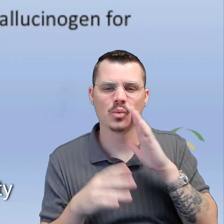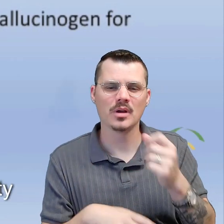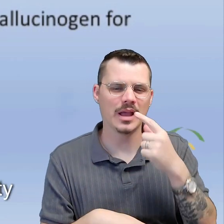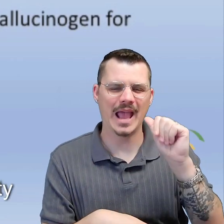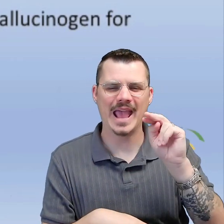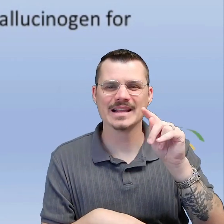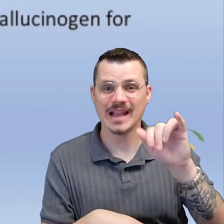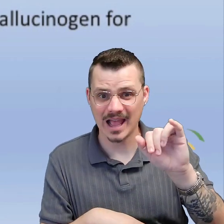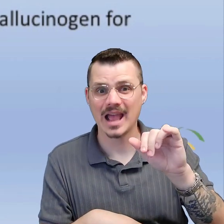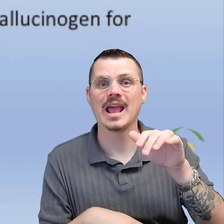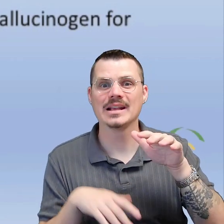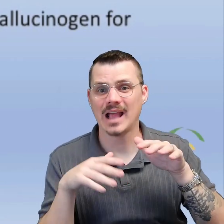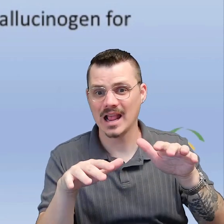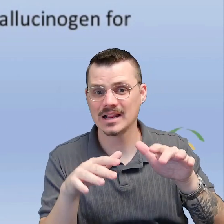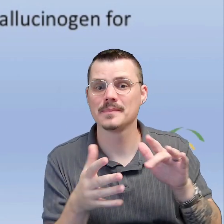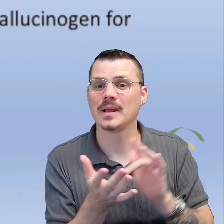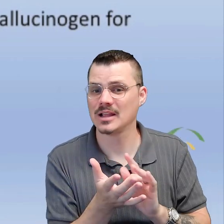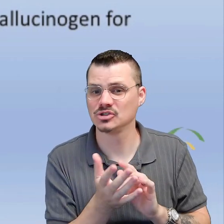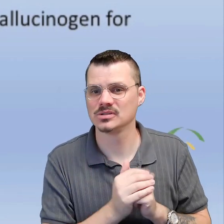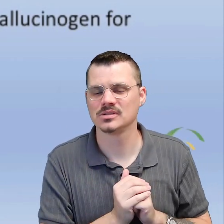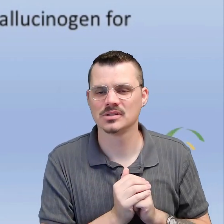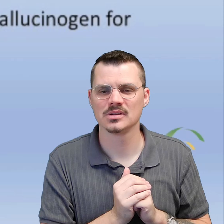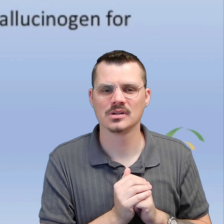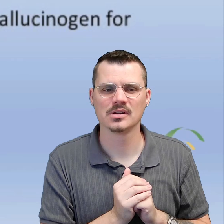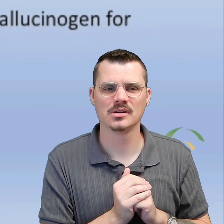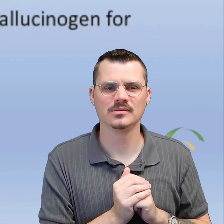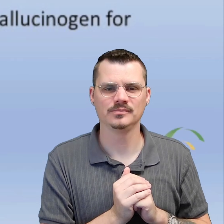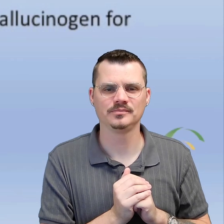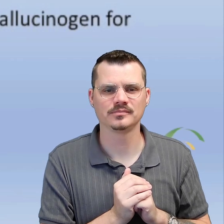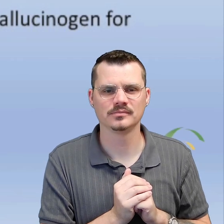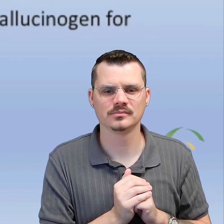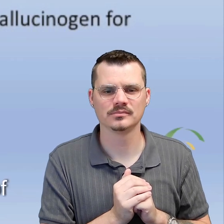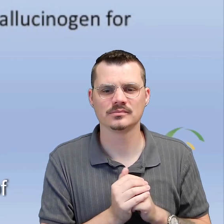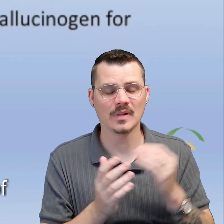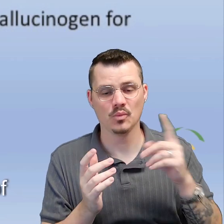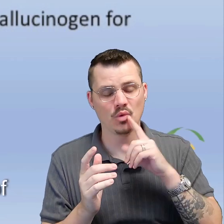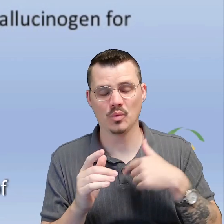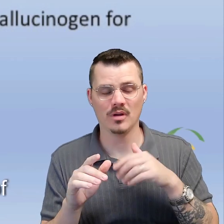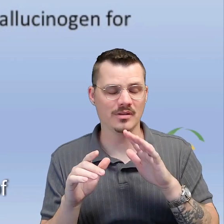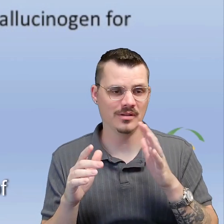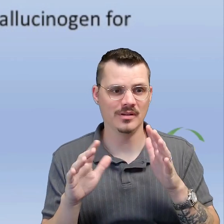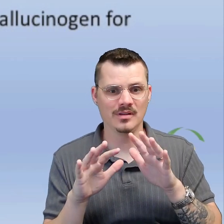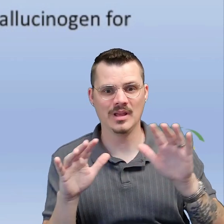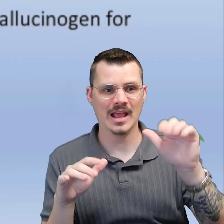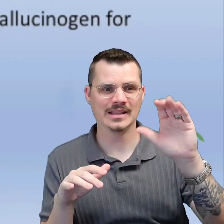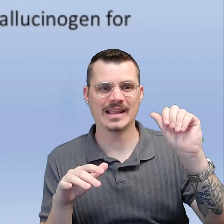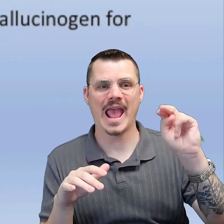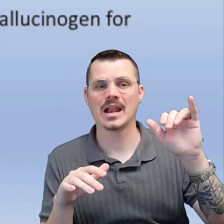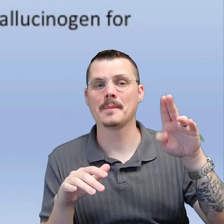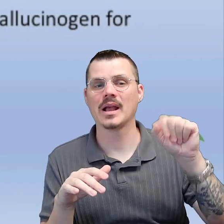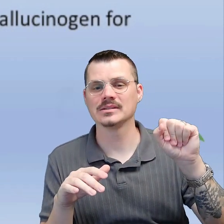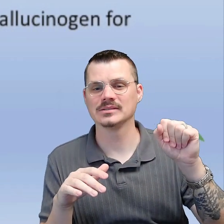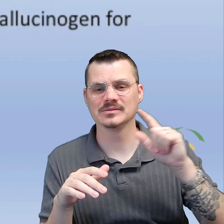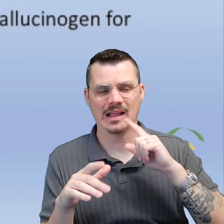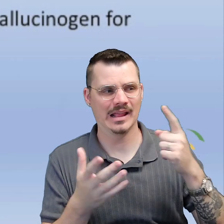get anti-anxiety medicines. And we're all over the place in terms of cannabis.